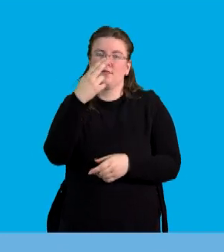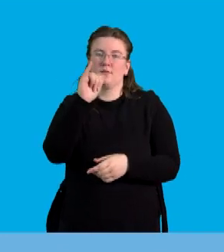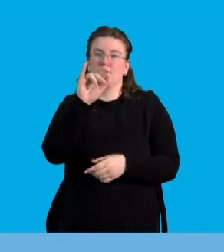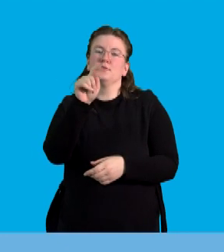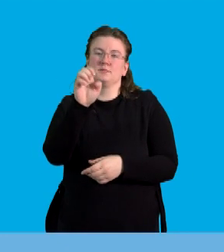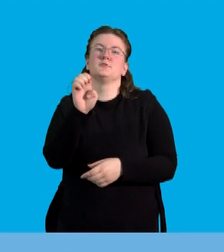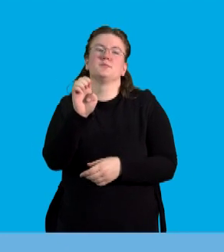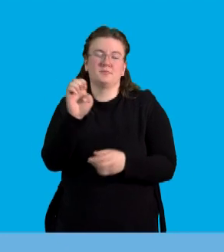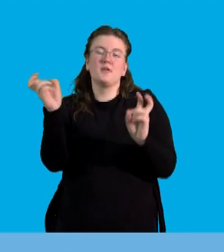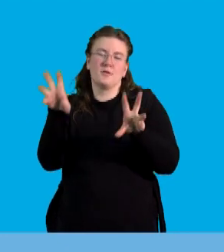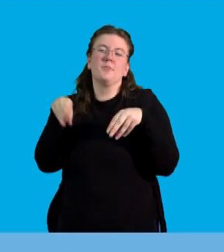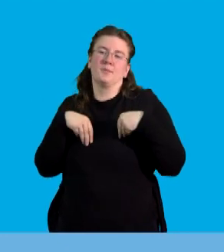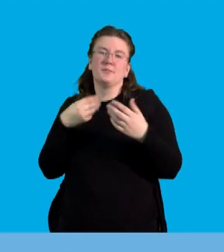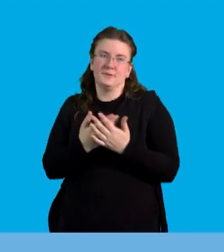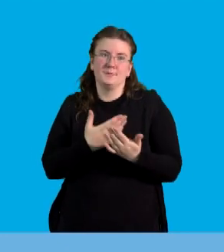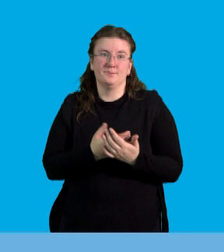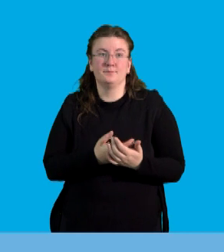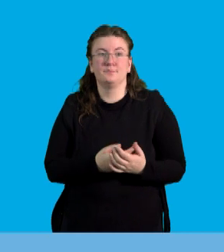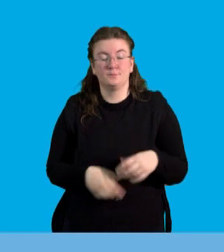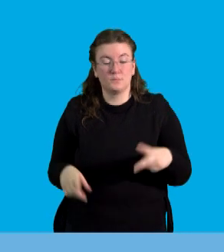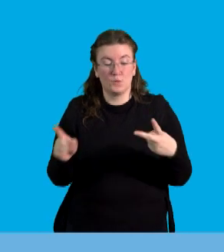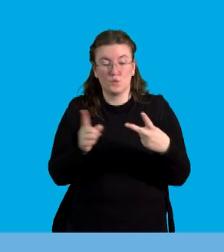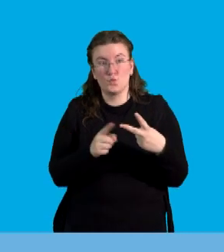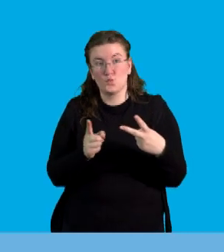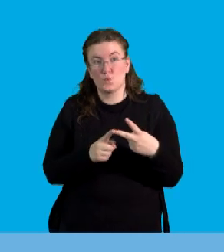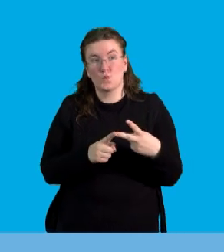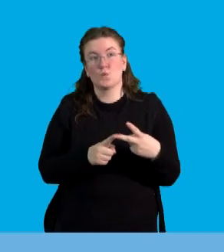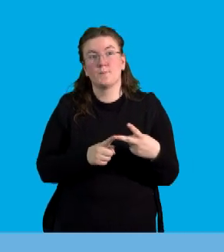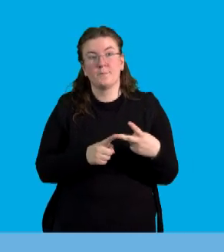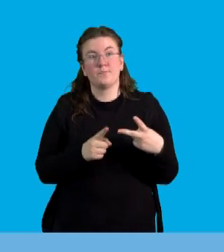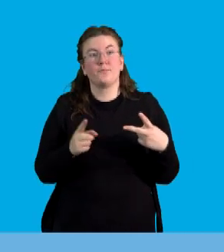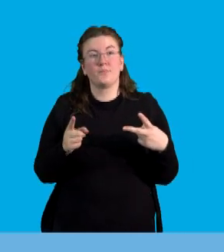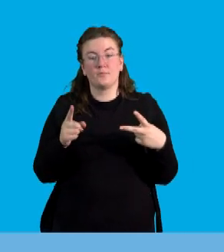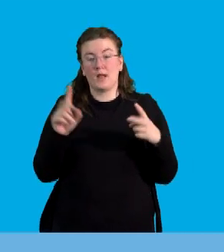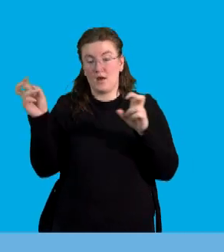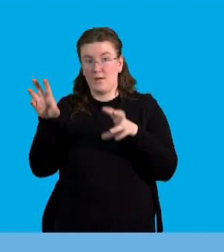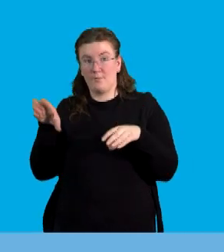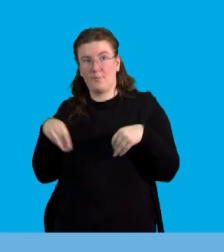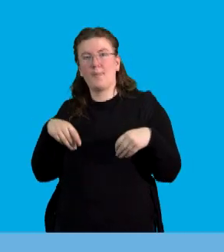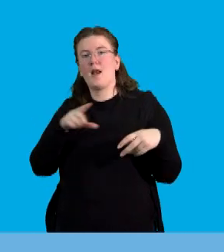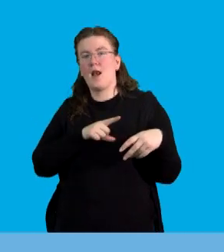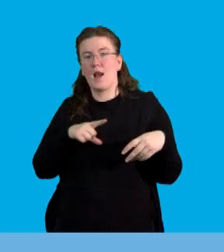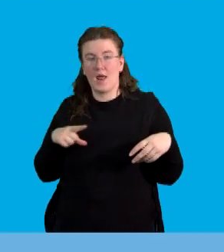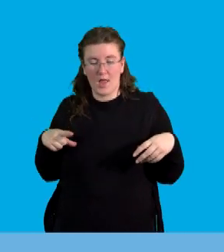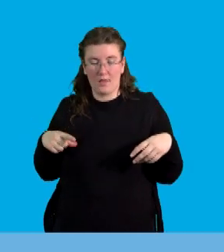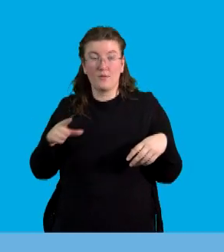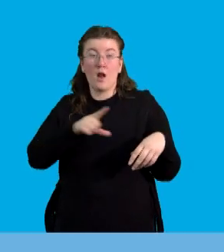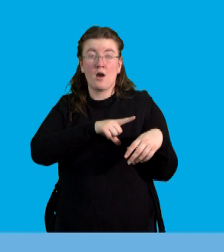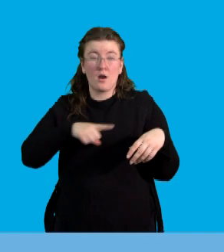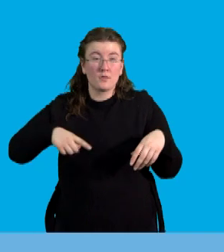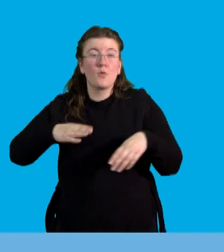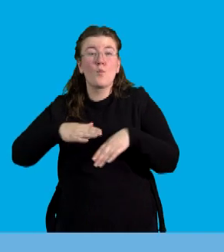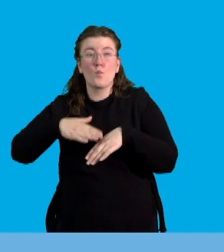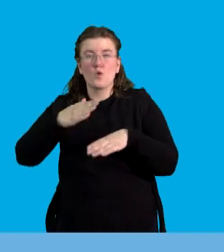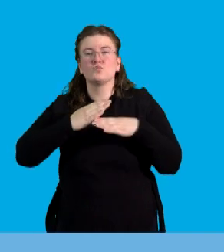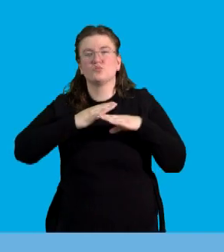graphite. Now, number 2, the length of the conductor. So the longer the conductor, the higher its